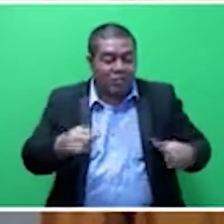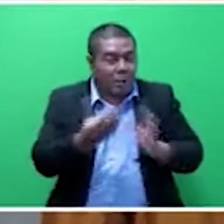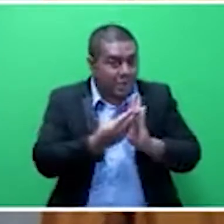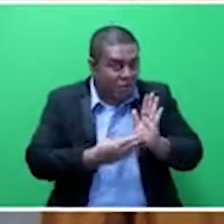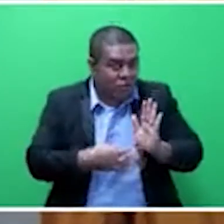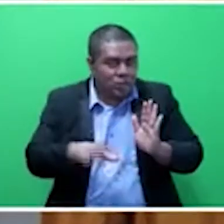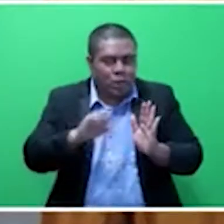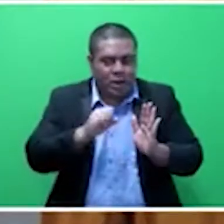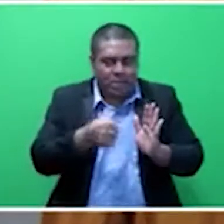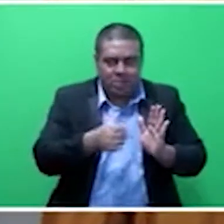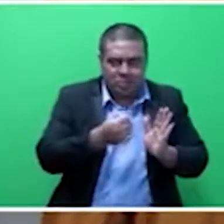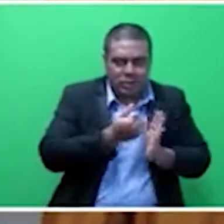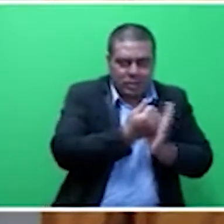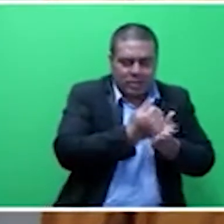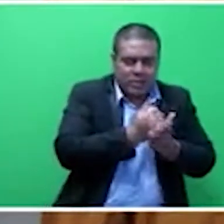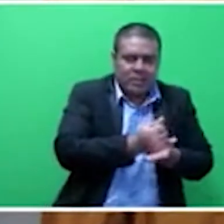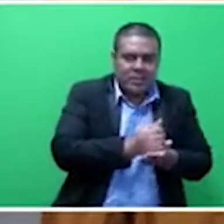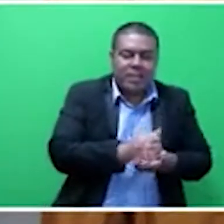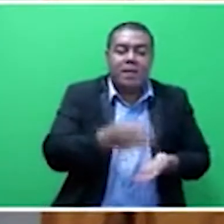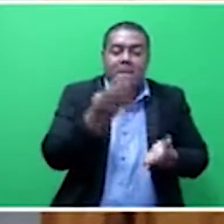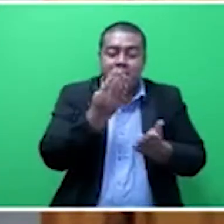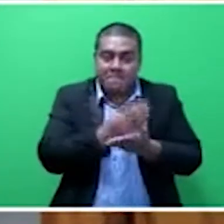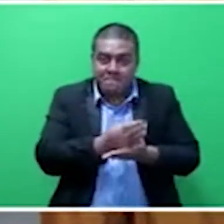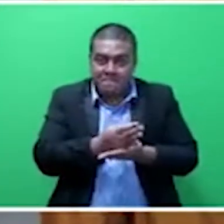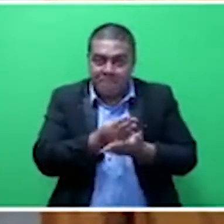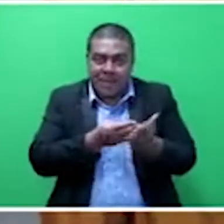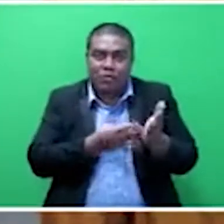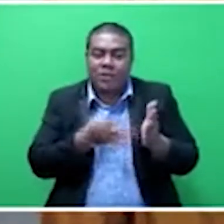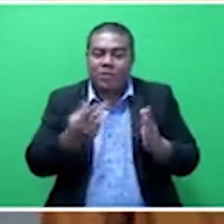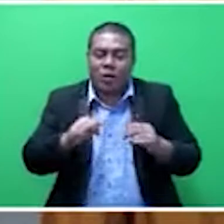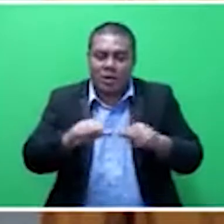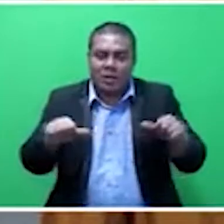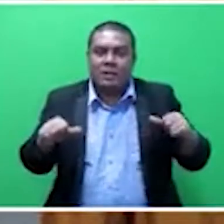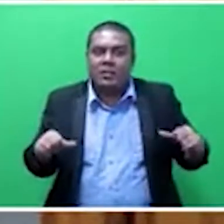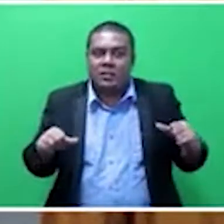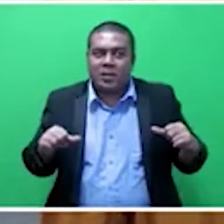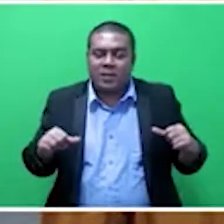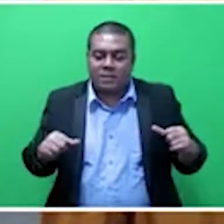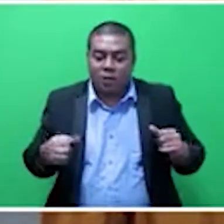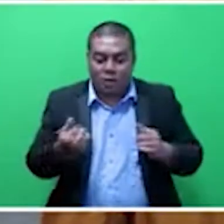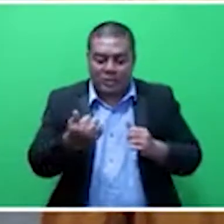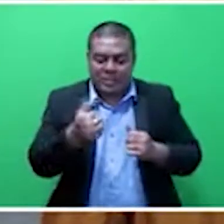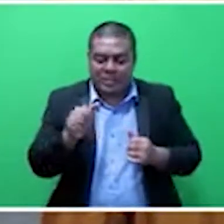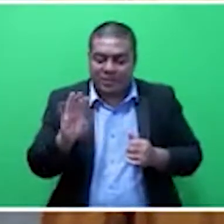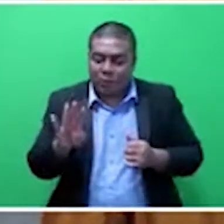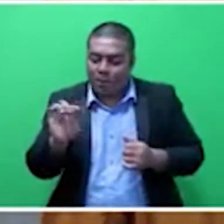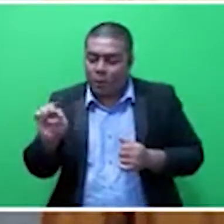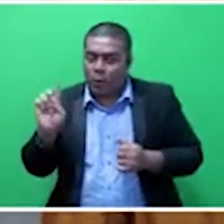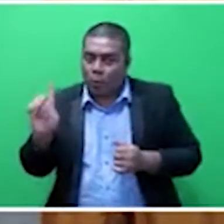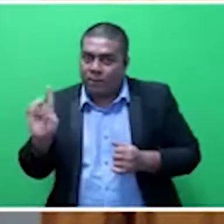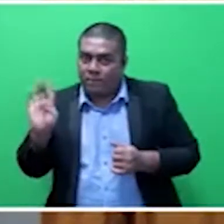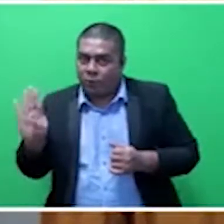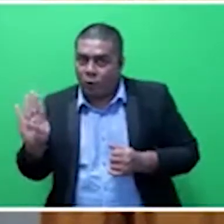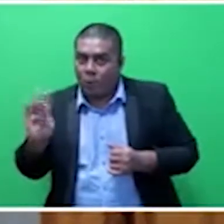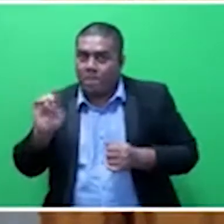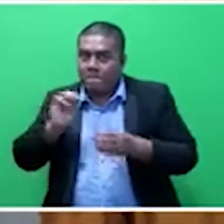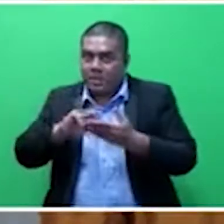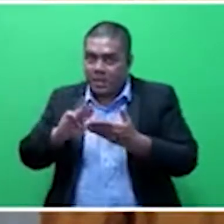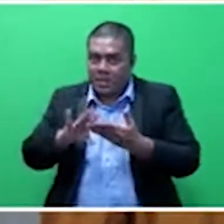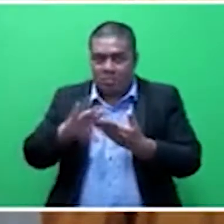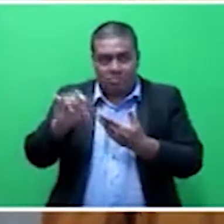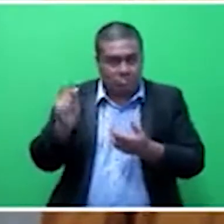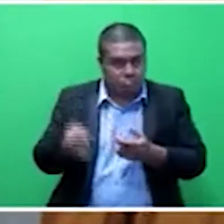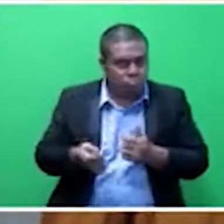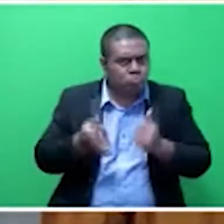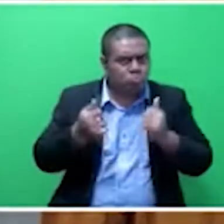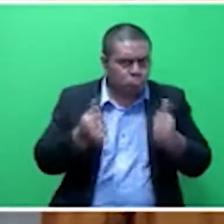encourages the people of a nation. The budget for agriculture sector during this recovery period of 64.14 million is commendable.